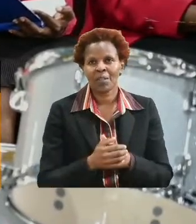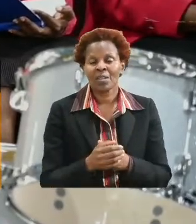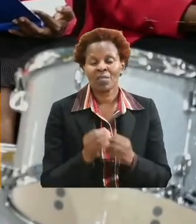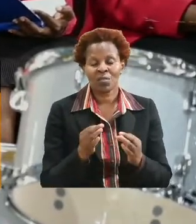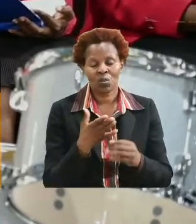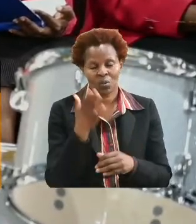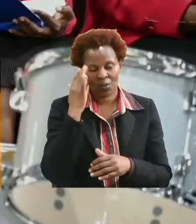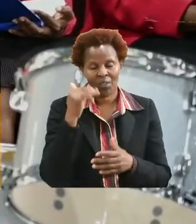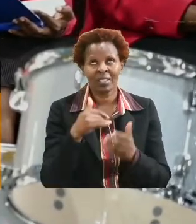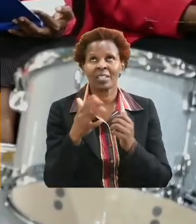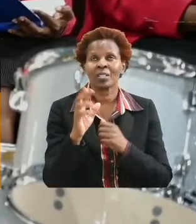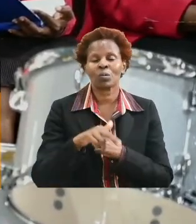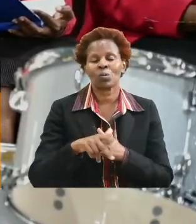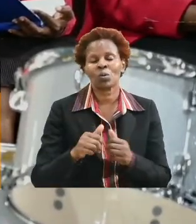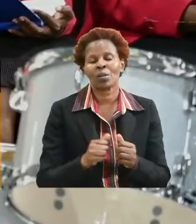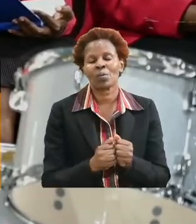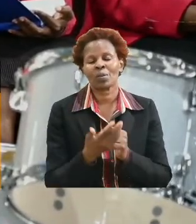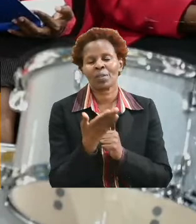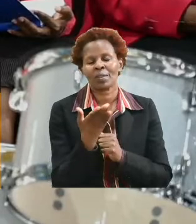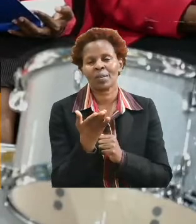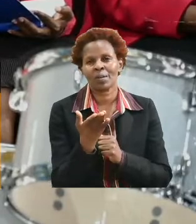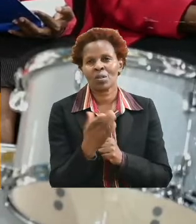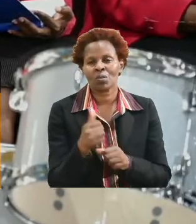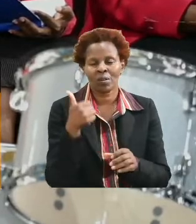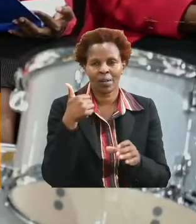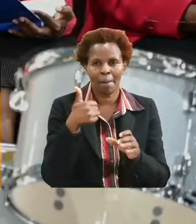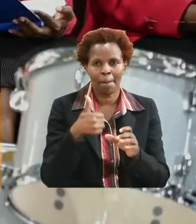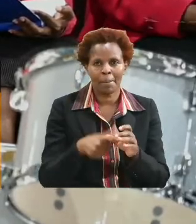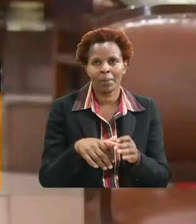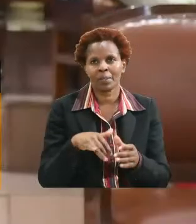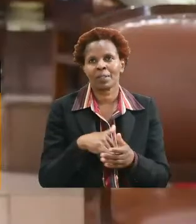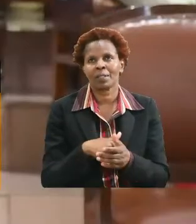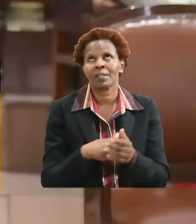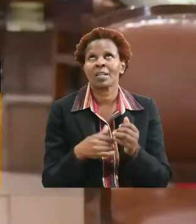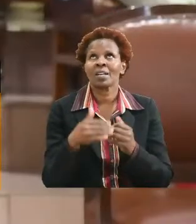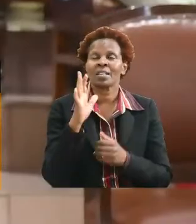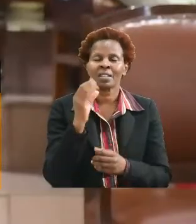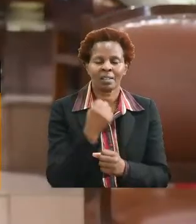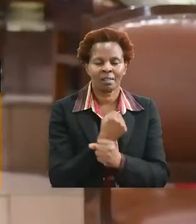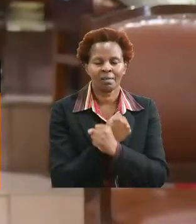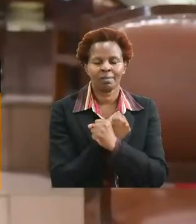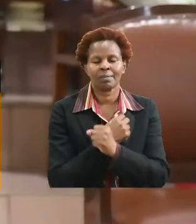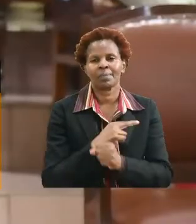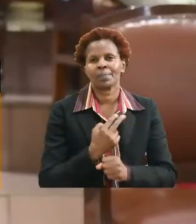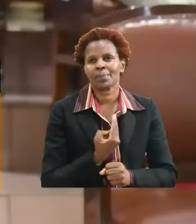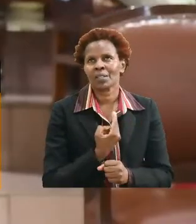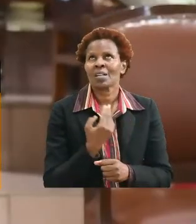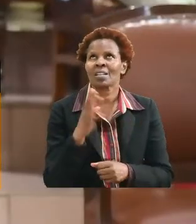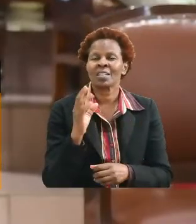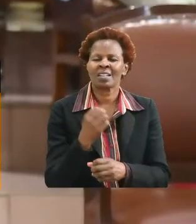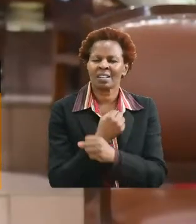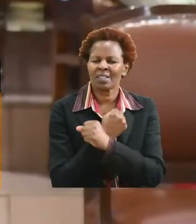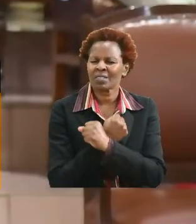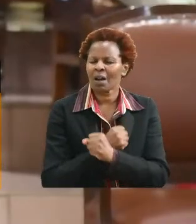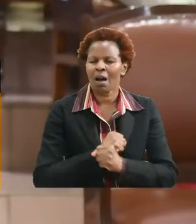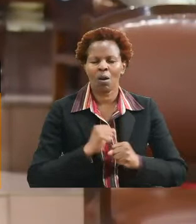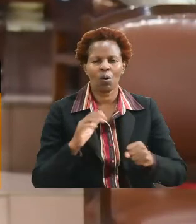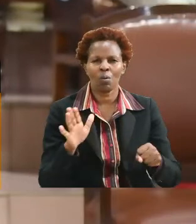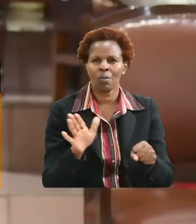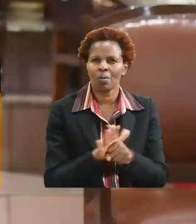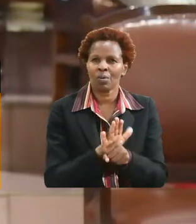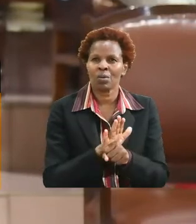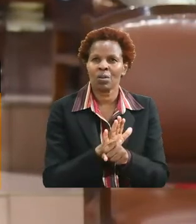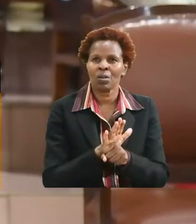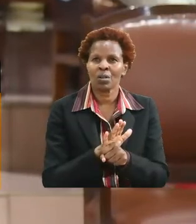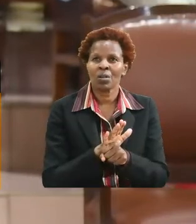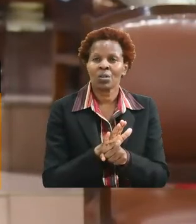walking alongside us, then we are reminded that God loves us. And he loves us so much to